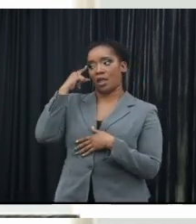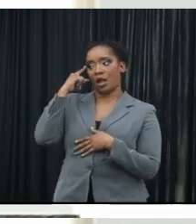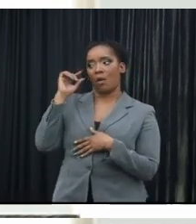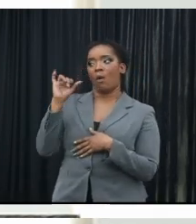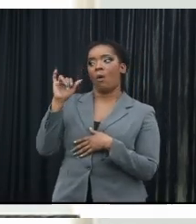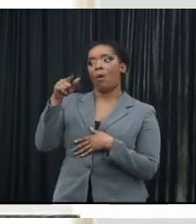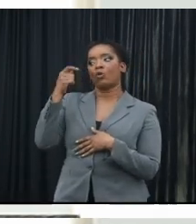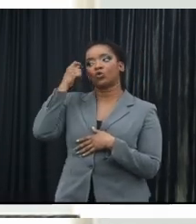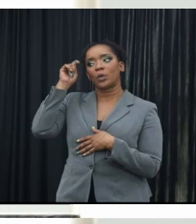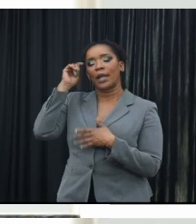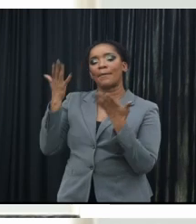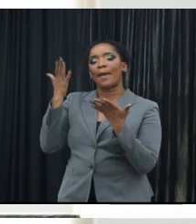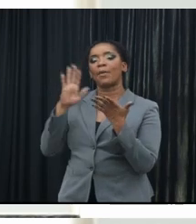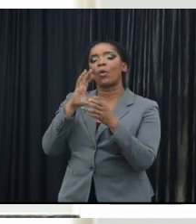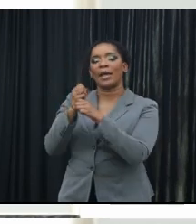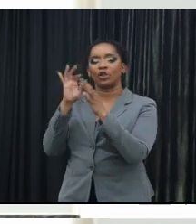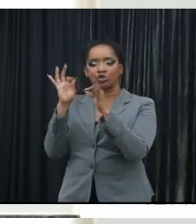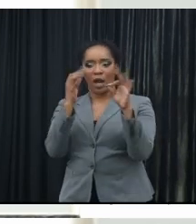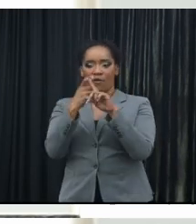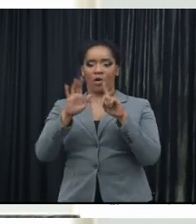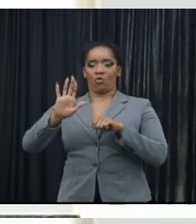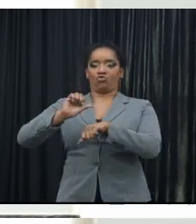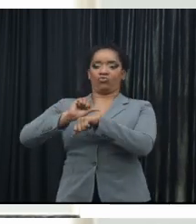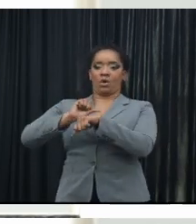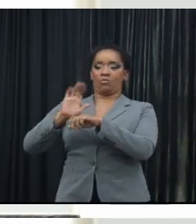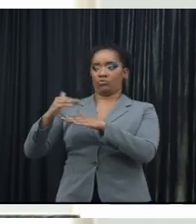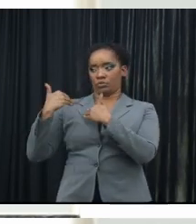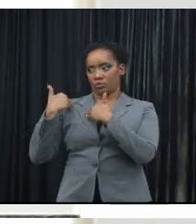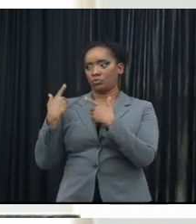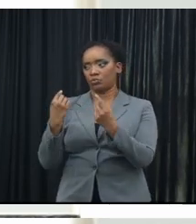distracted, and then something serious could happen to the two of us.